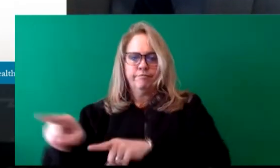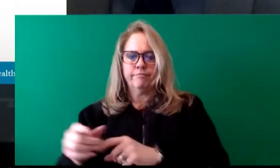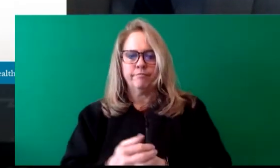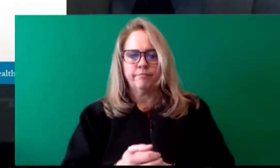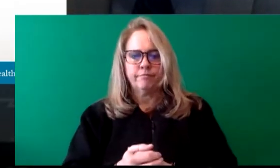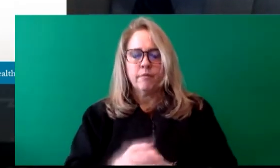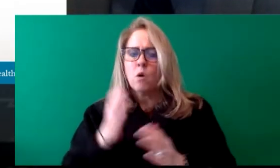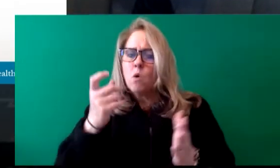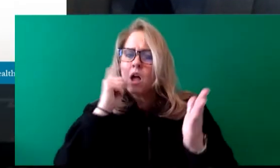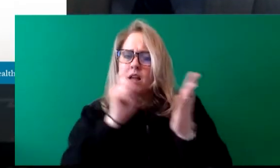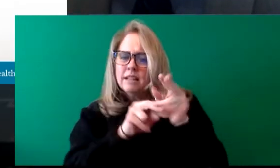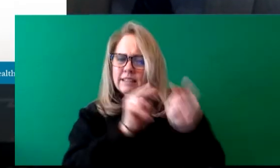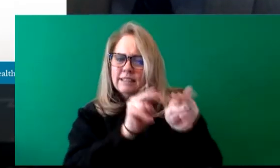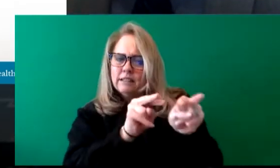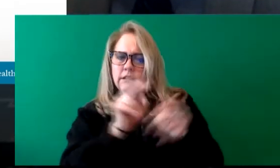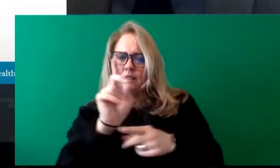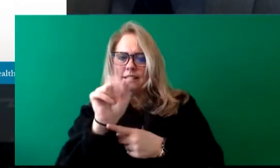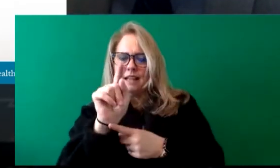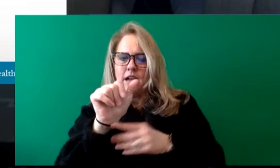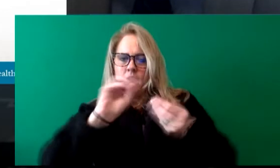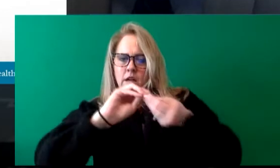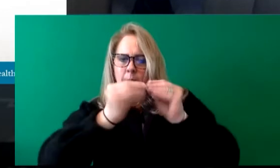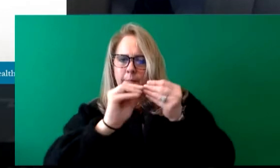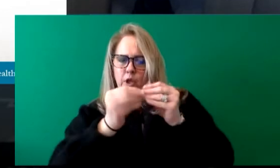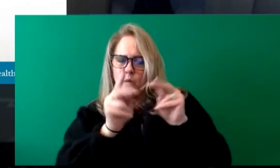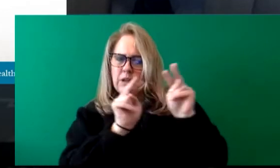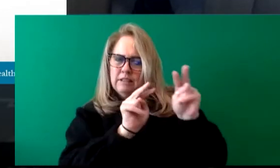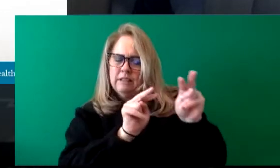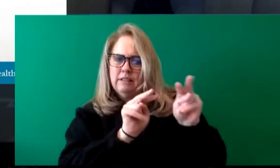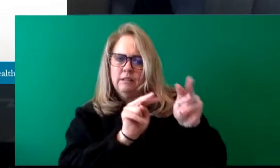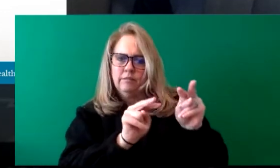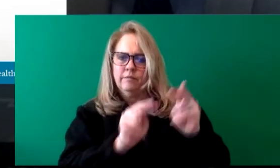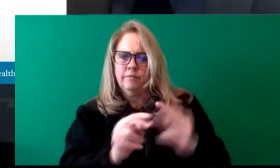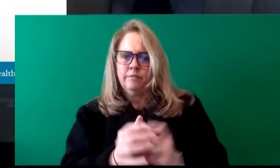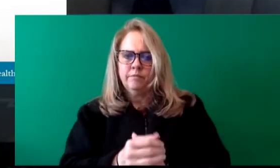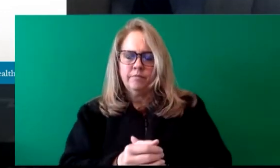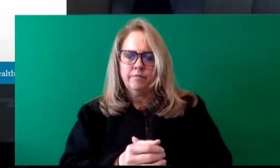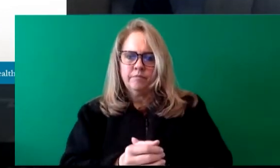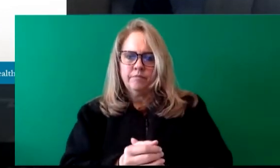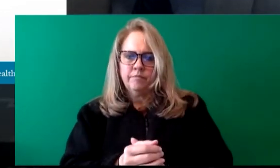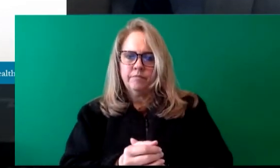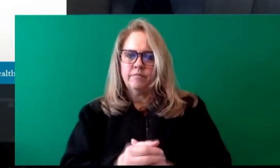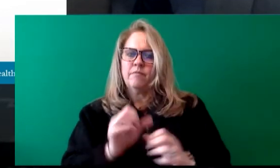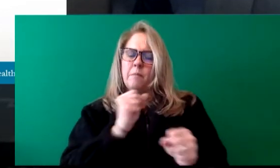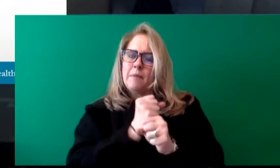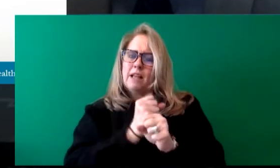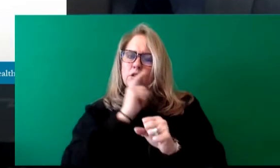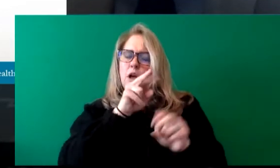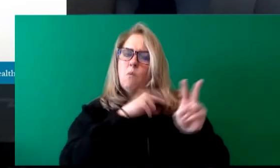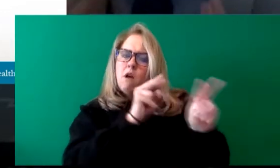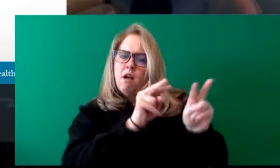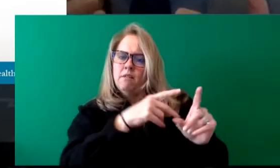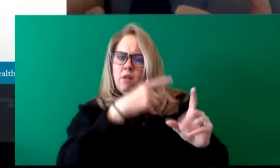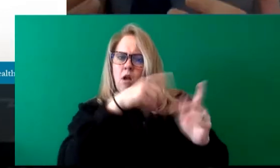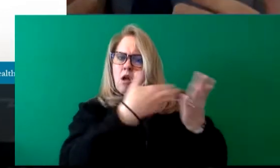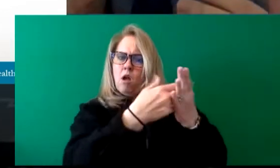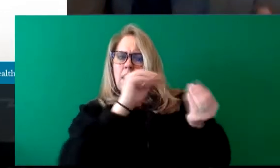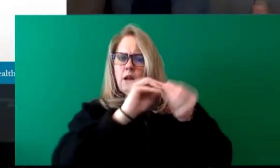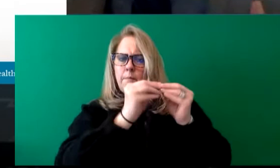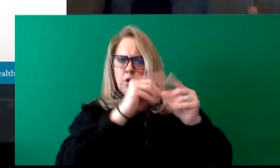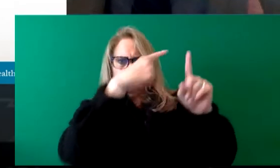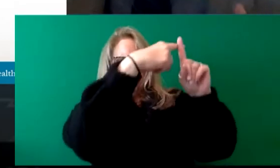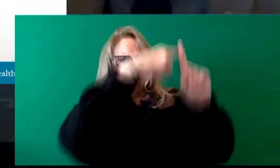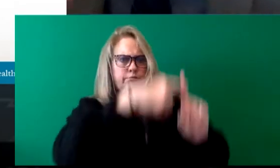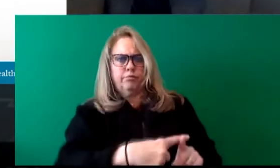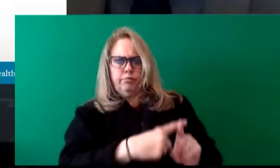slides so that we move away from incidence and positivity because of the number of undetected cases and the rapid increase in the usage of at-home